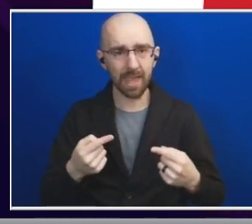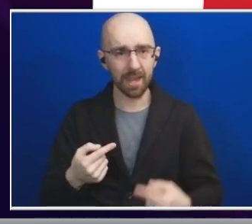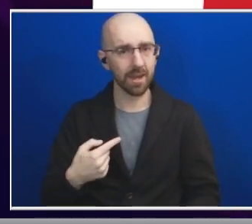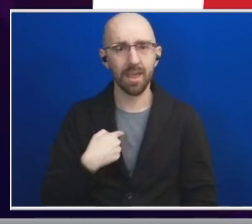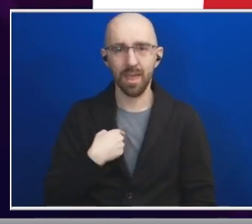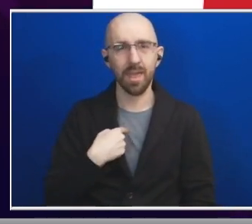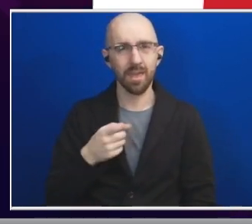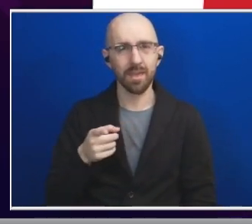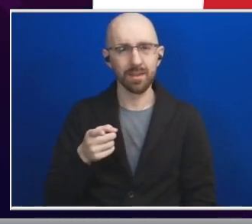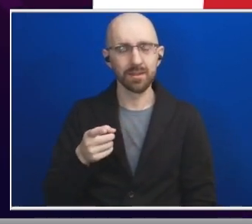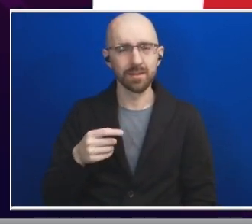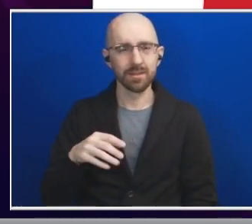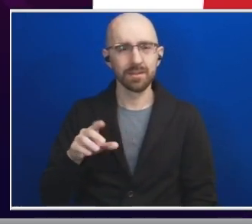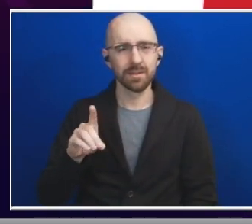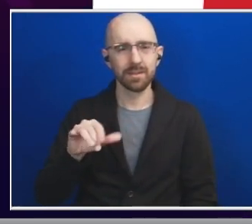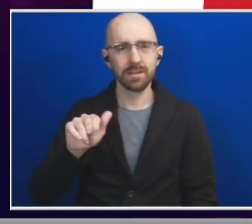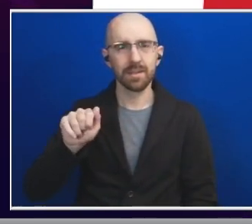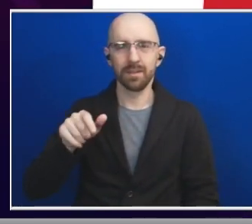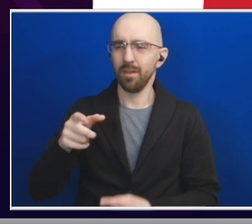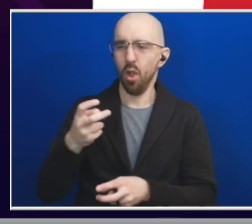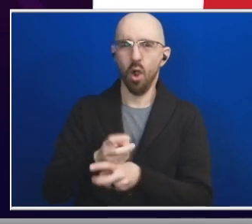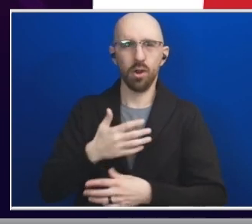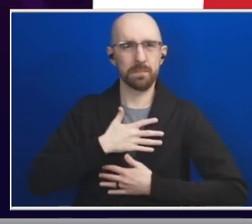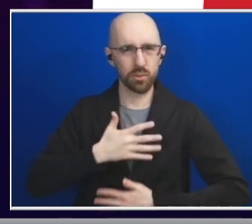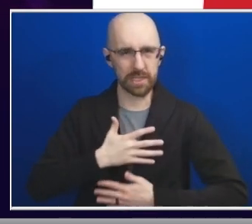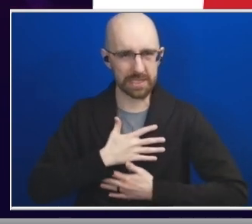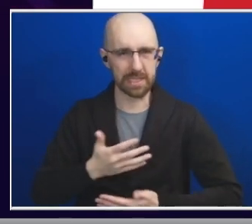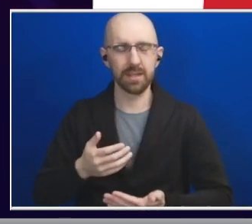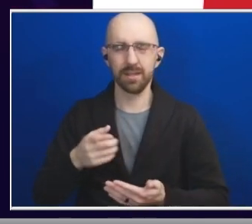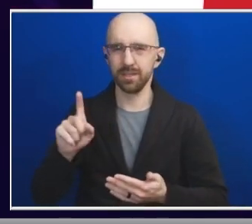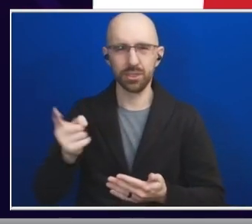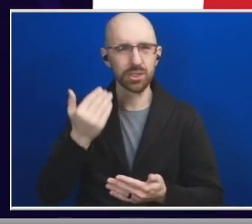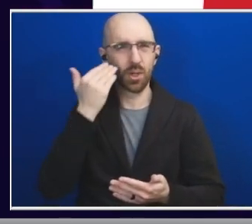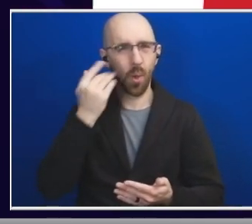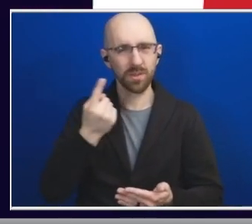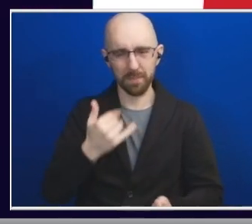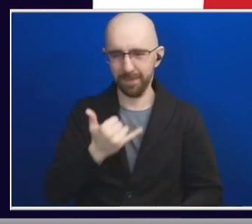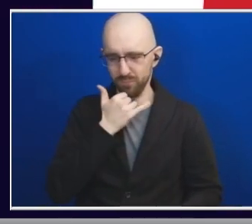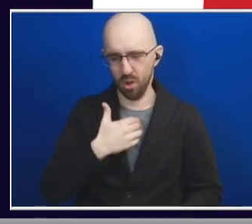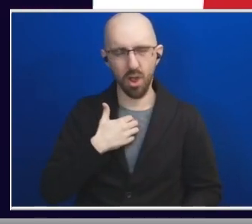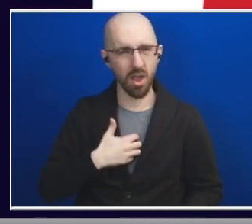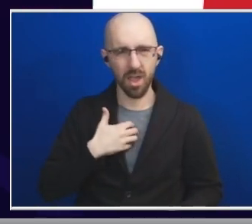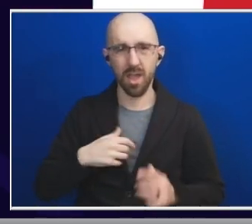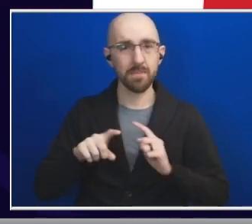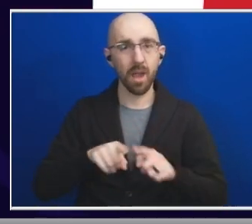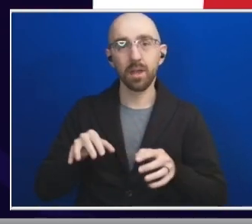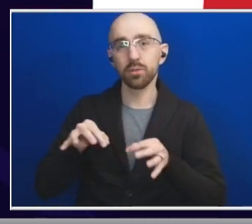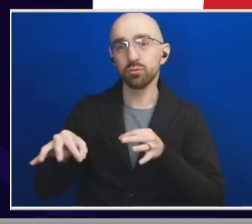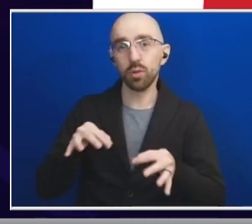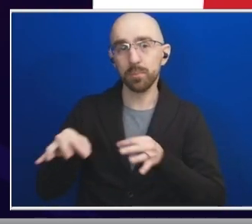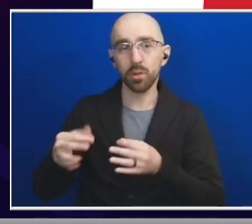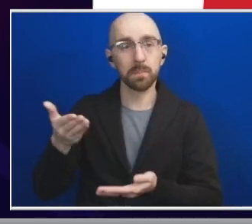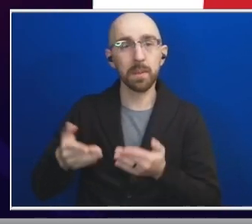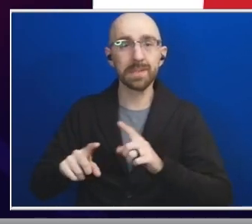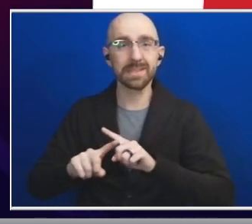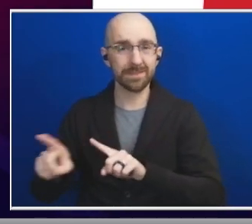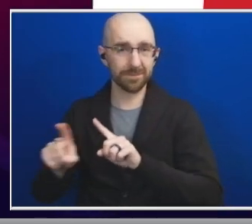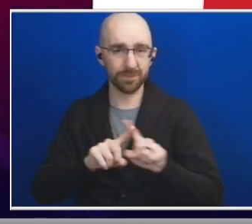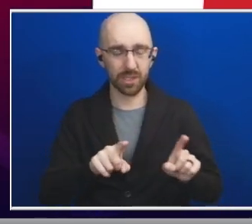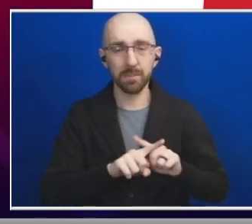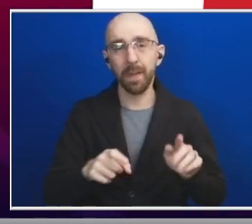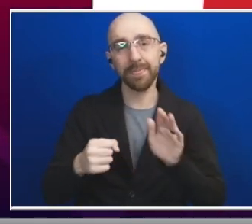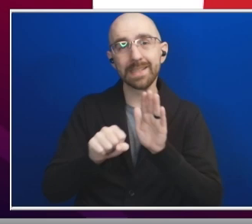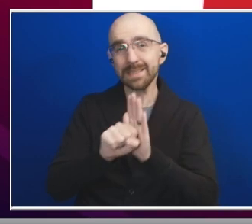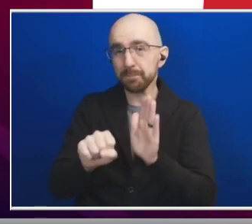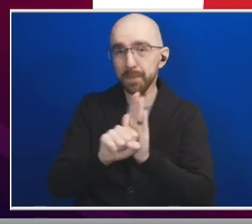diaphoretic, shorter breath, they just know something's wrong. But again, the descriptor may be different, but the symptom is pretty similar, and the